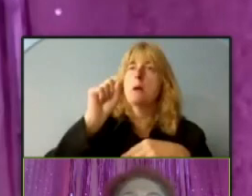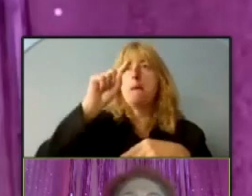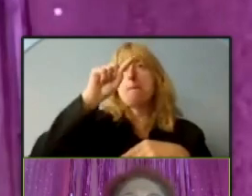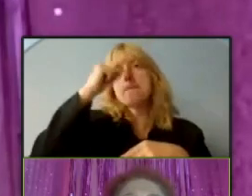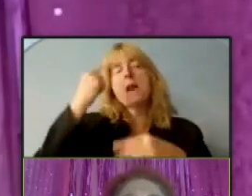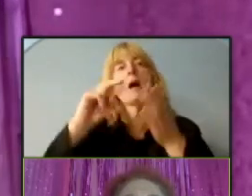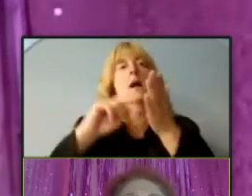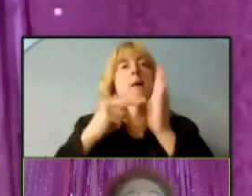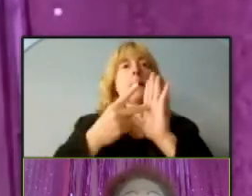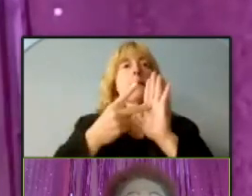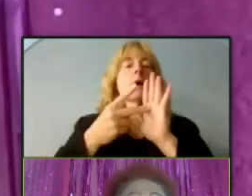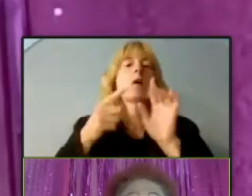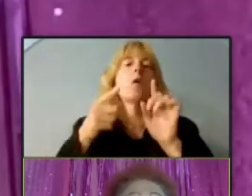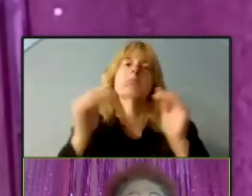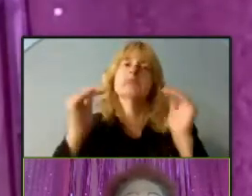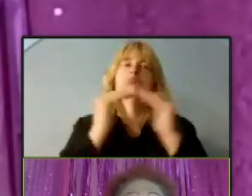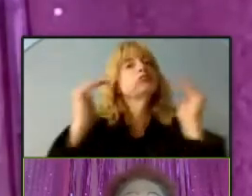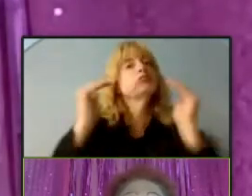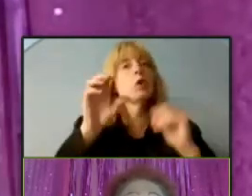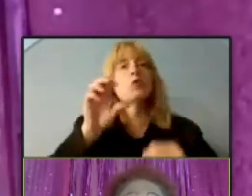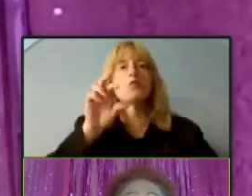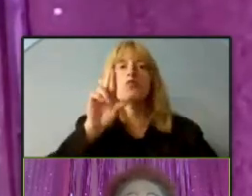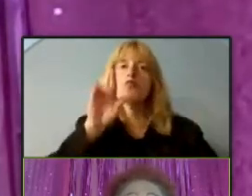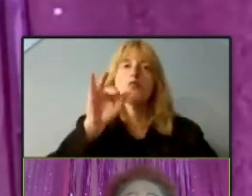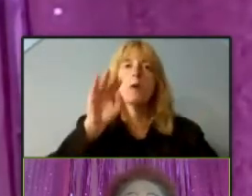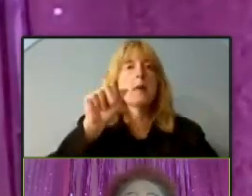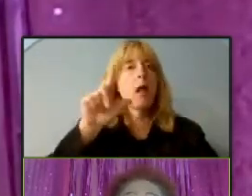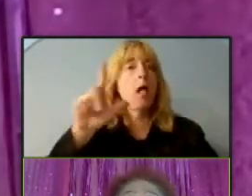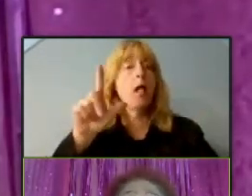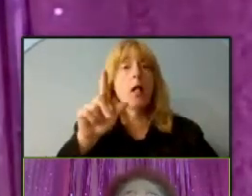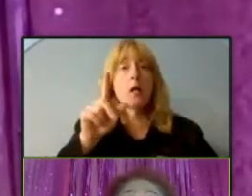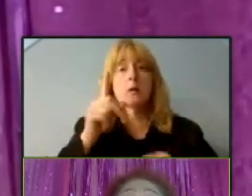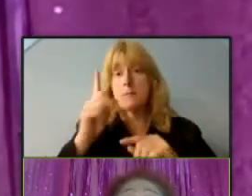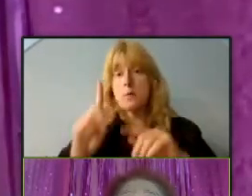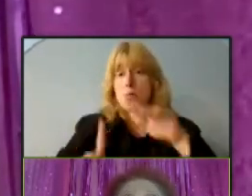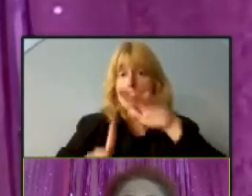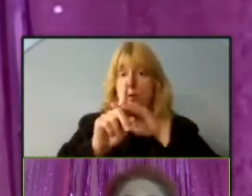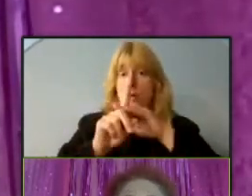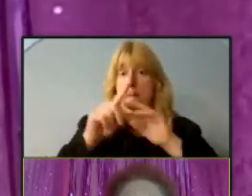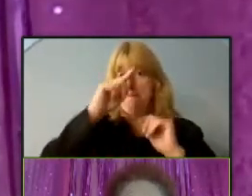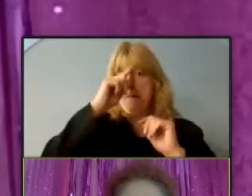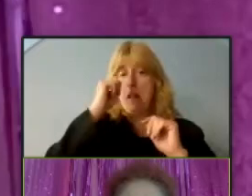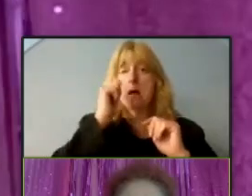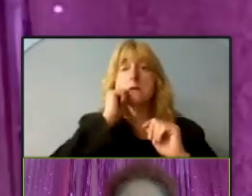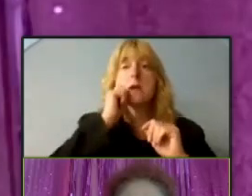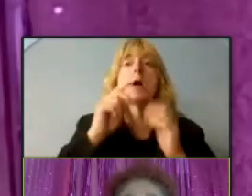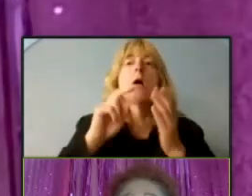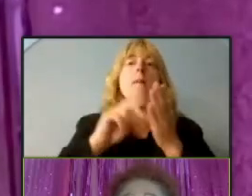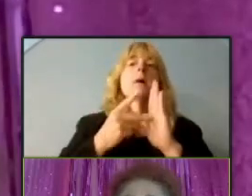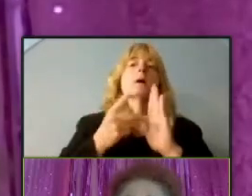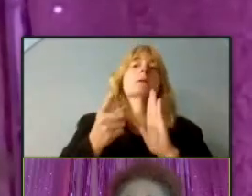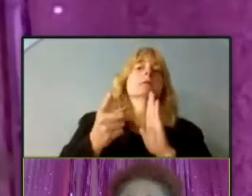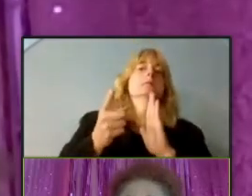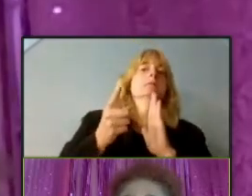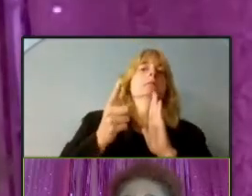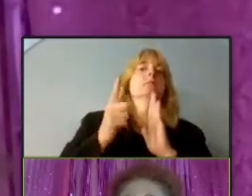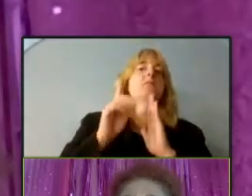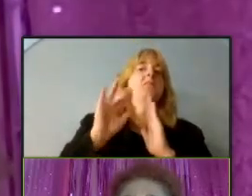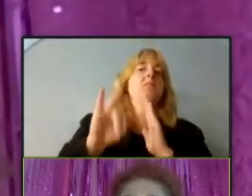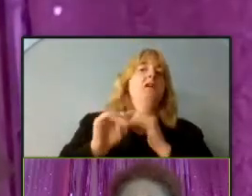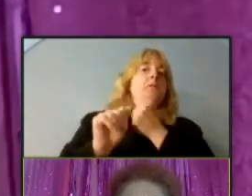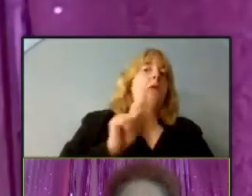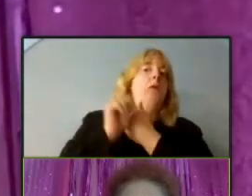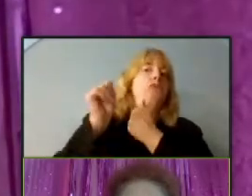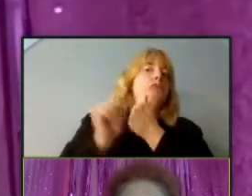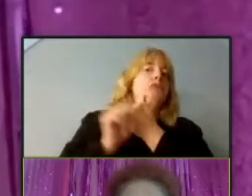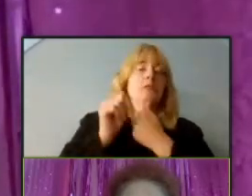things criminal. Anyone showing up in Black skin seems to trigger the myth of danger. You don't believe it? I got a